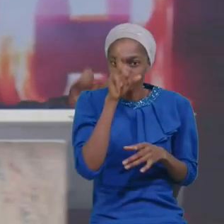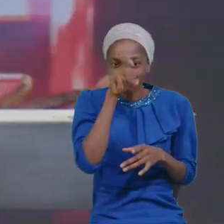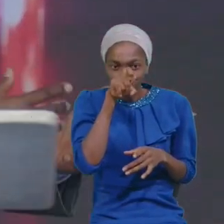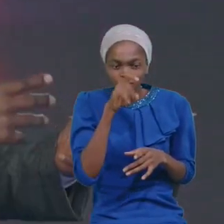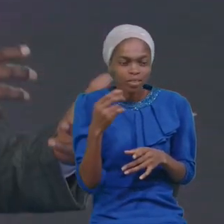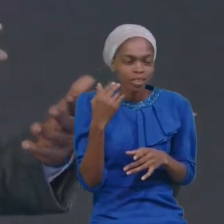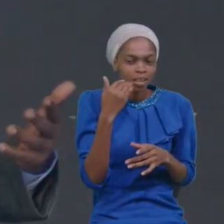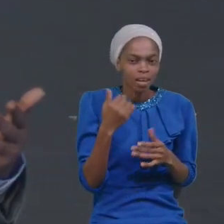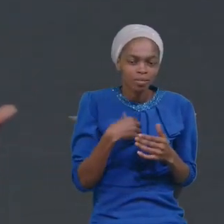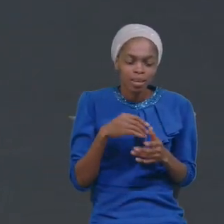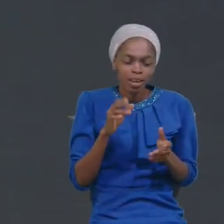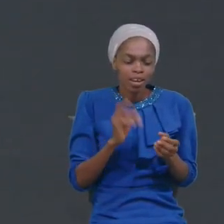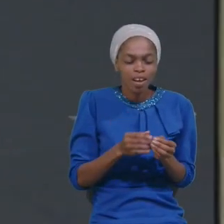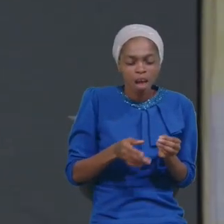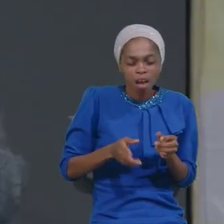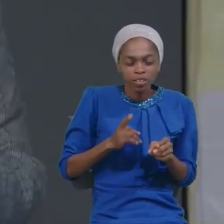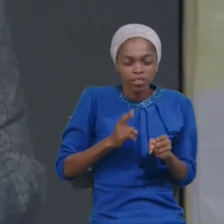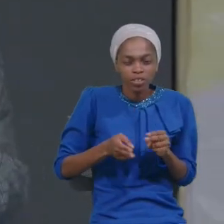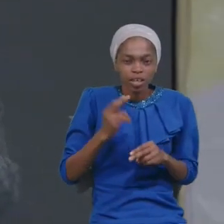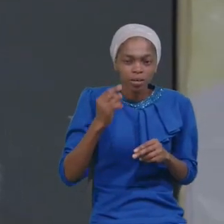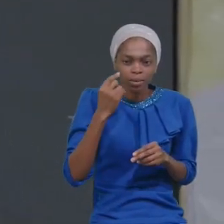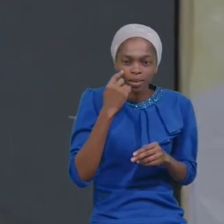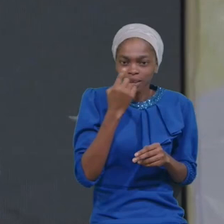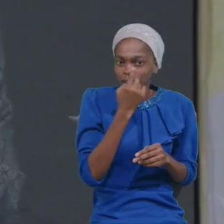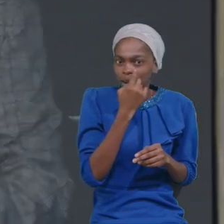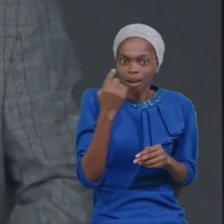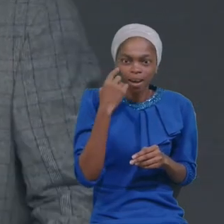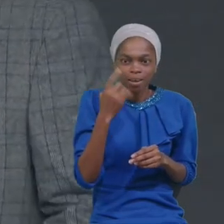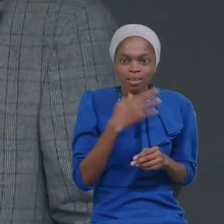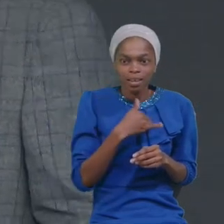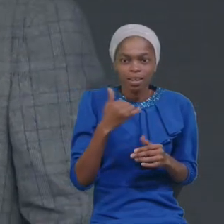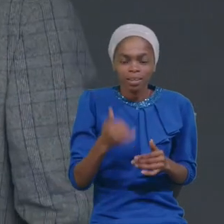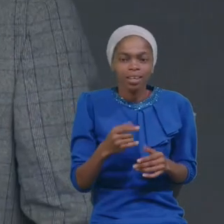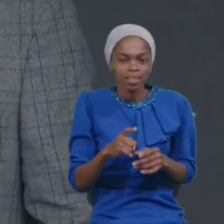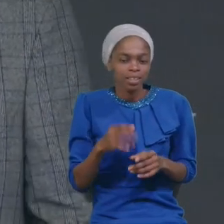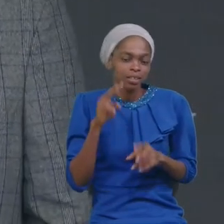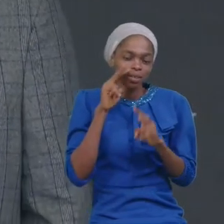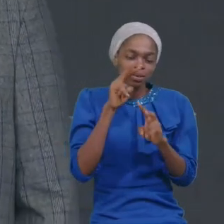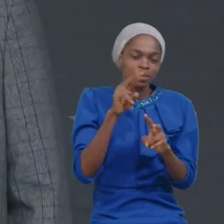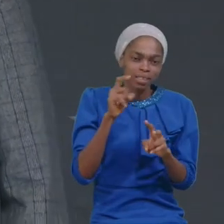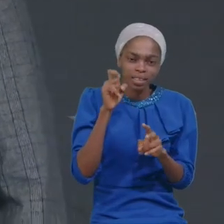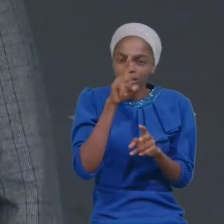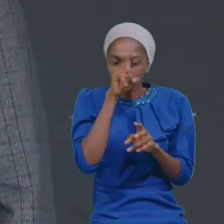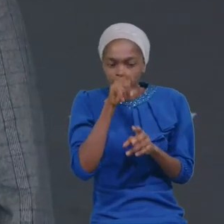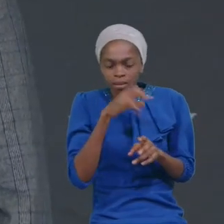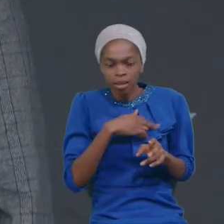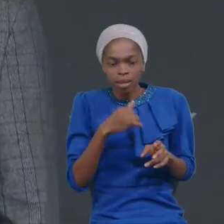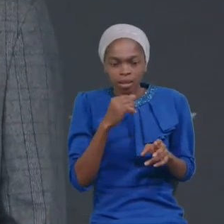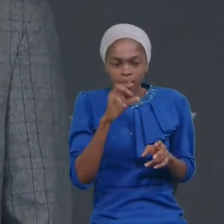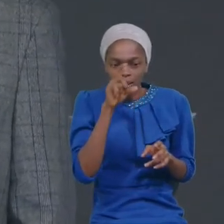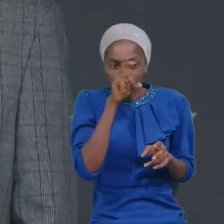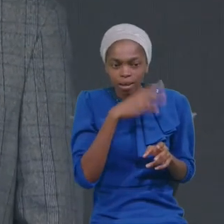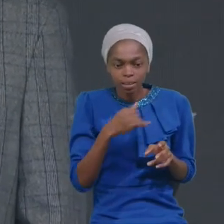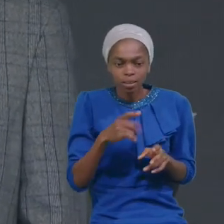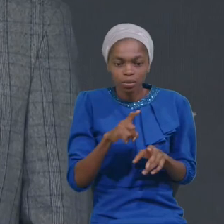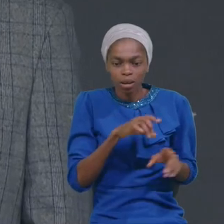And the eagles go up and up and up, and all those other birds,